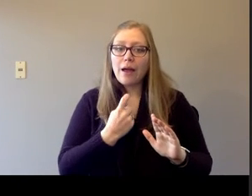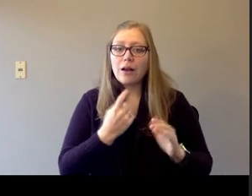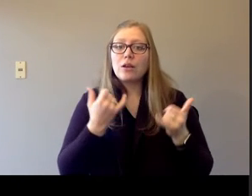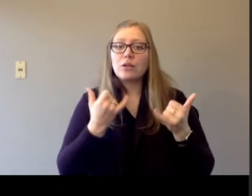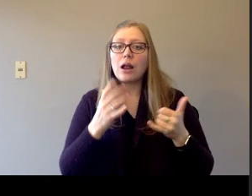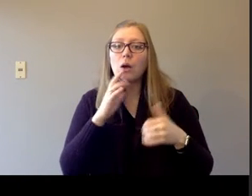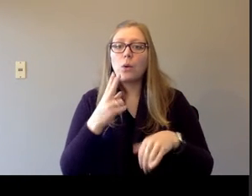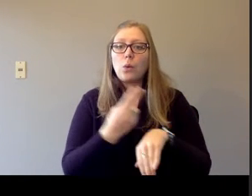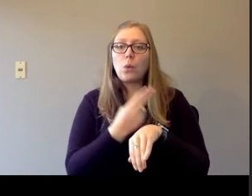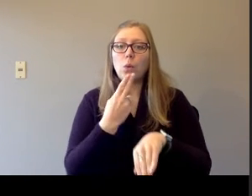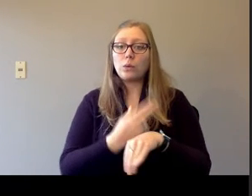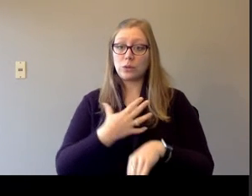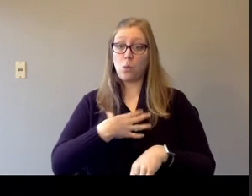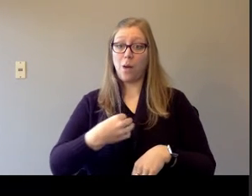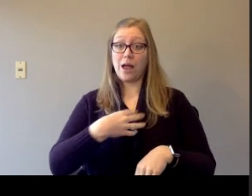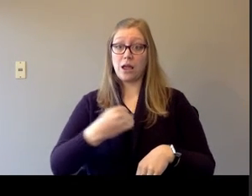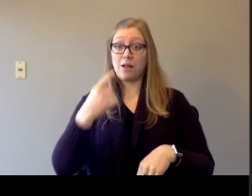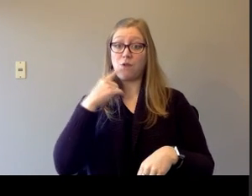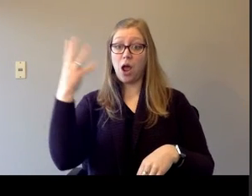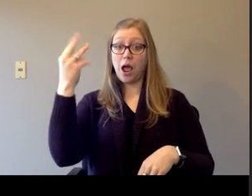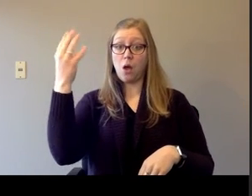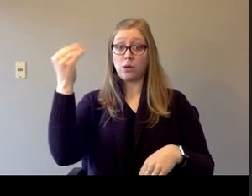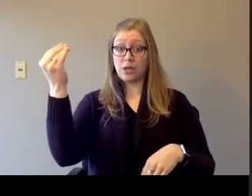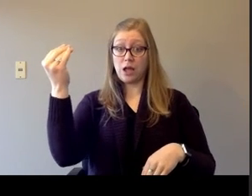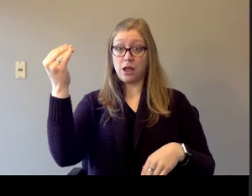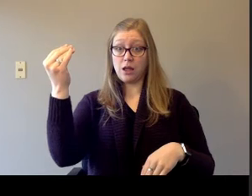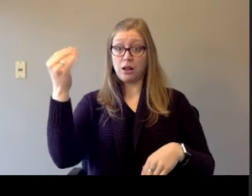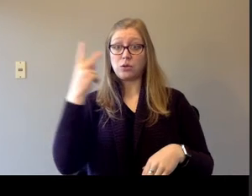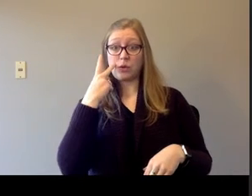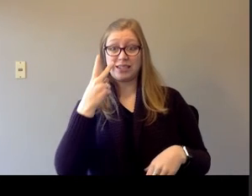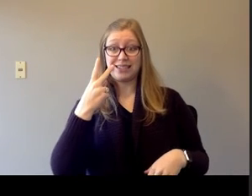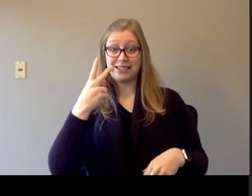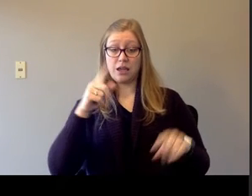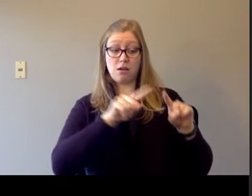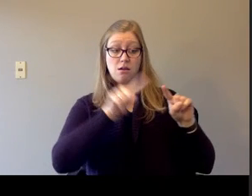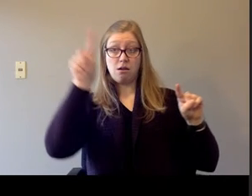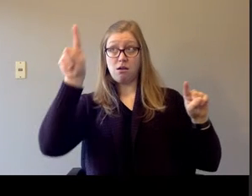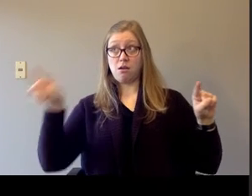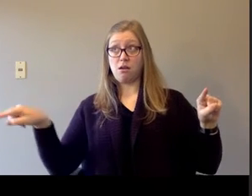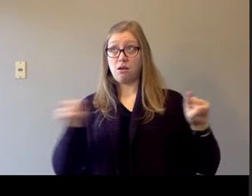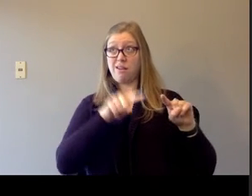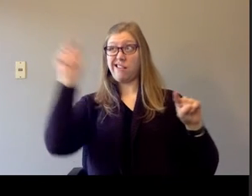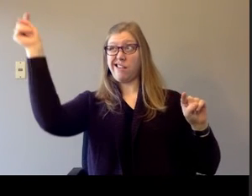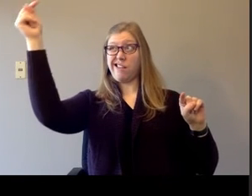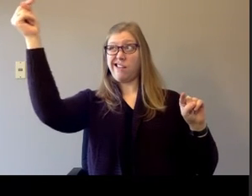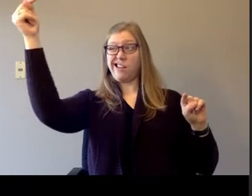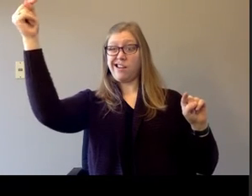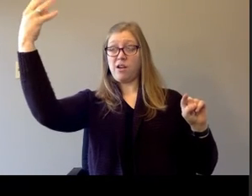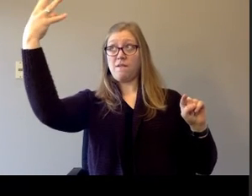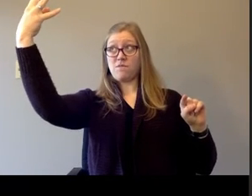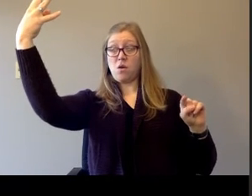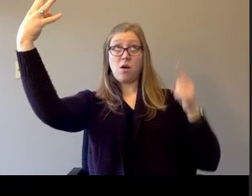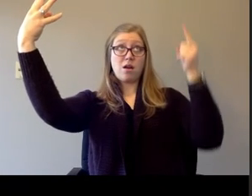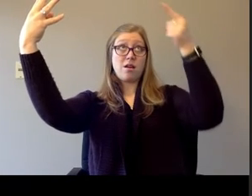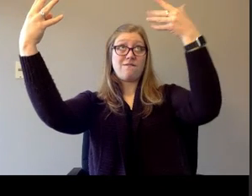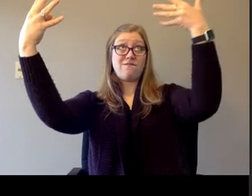number this angle is 4 and this one is 5. And we have two parallel lines here.